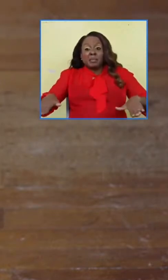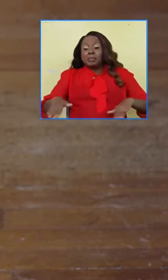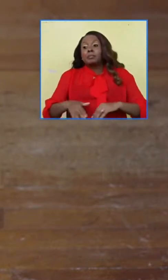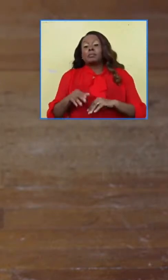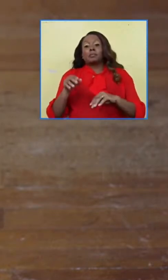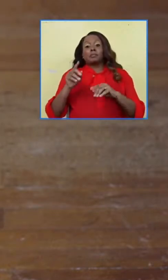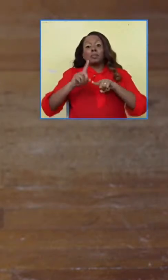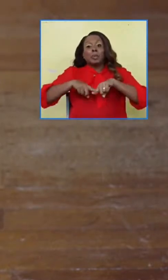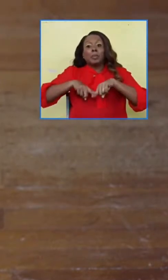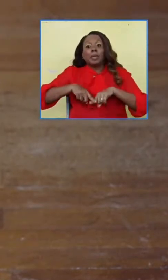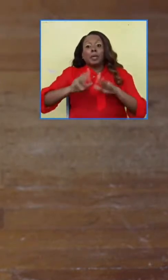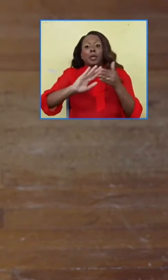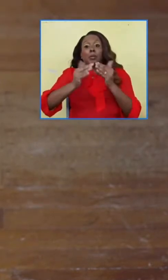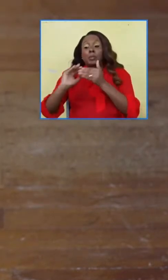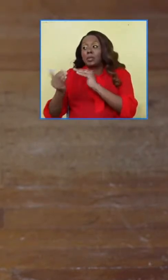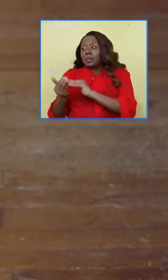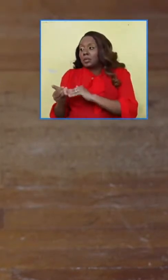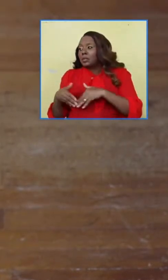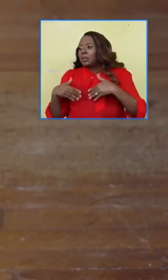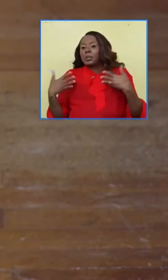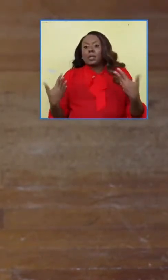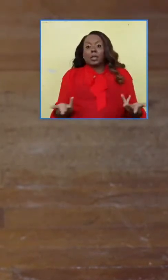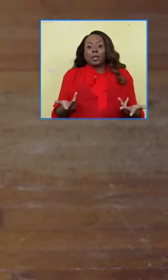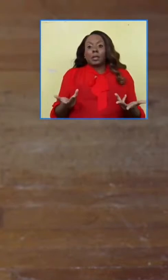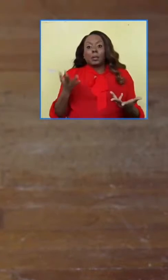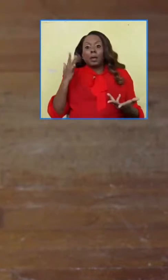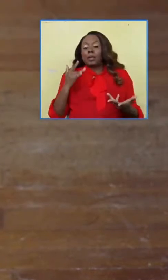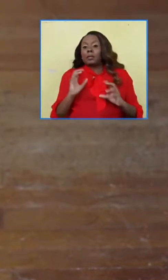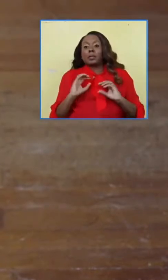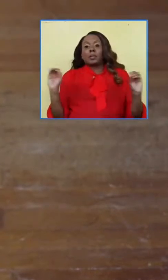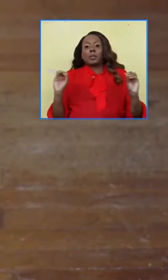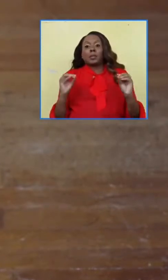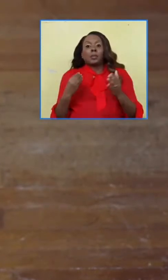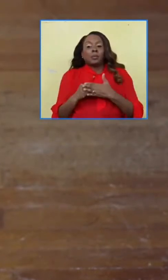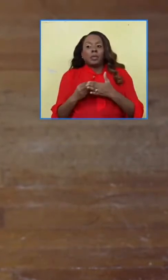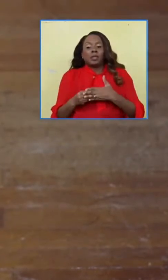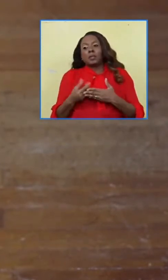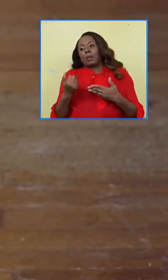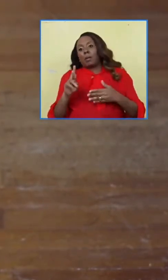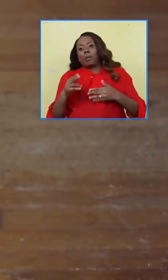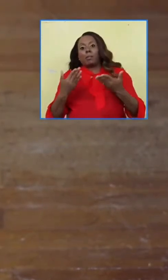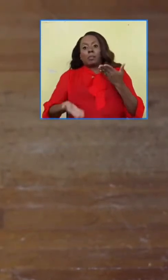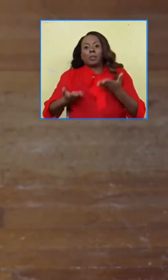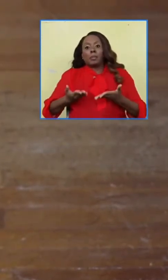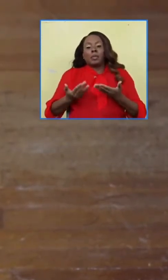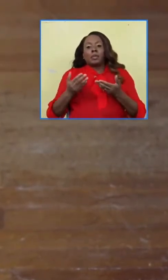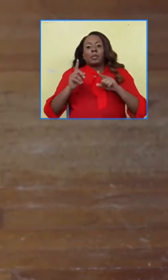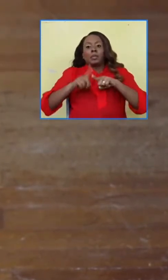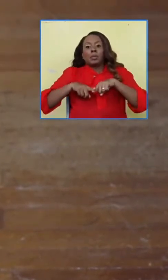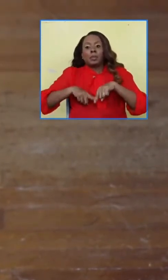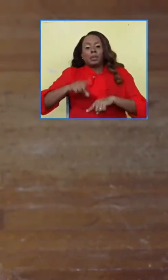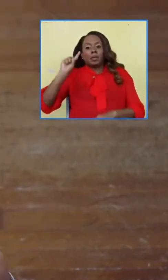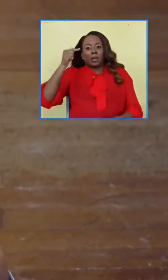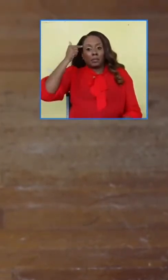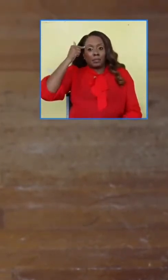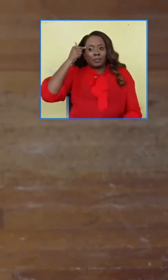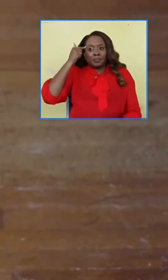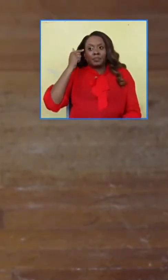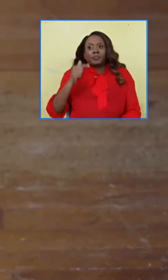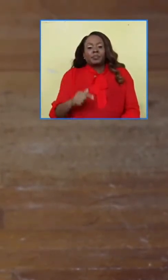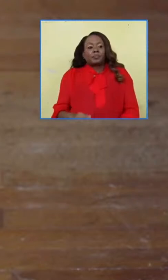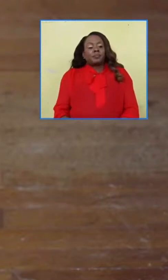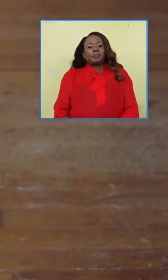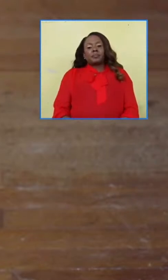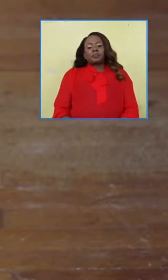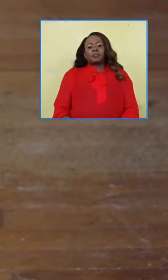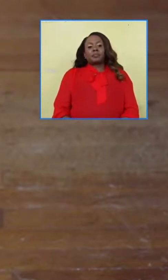neighborhood, and if things come worse, the government. And we've always seen governments kick